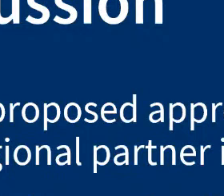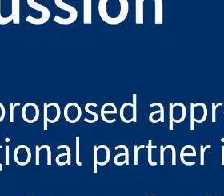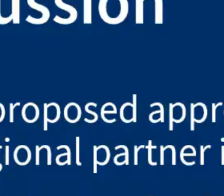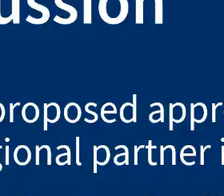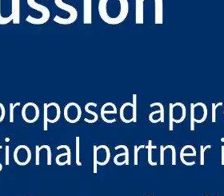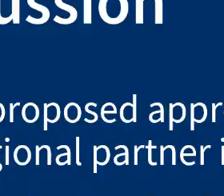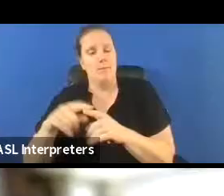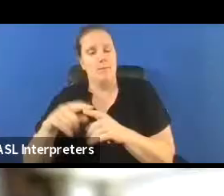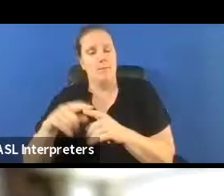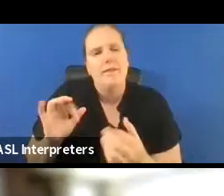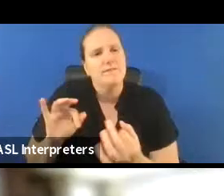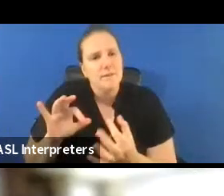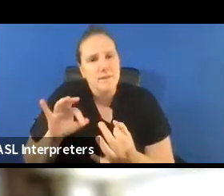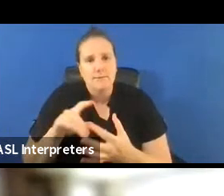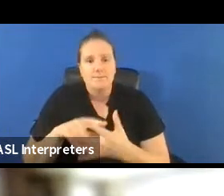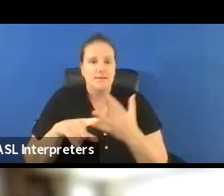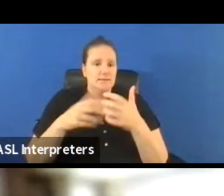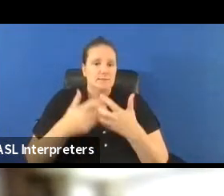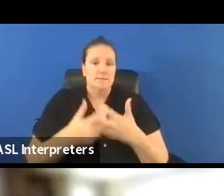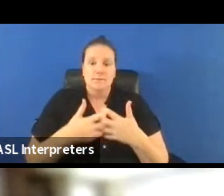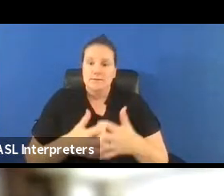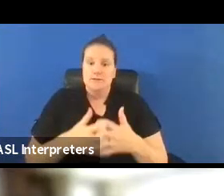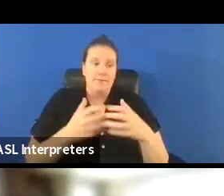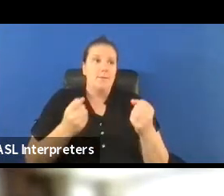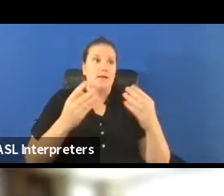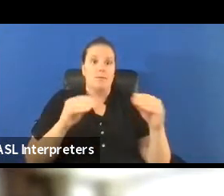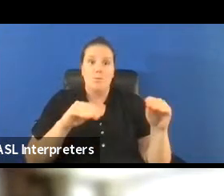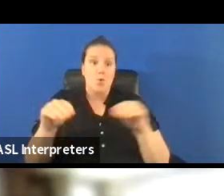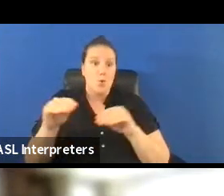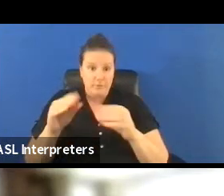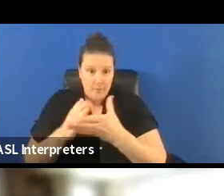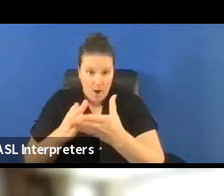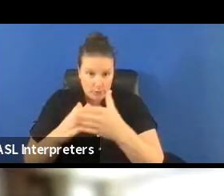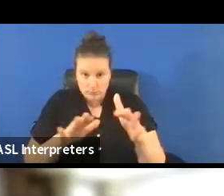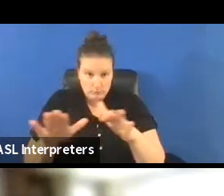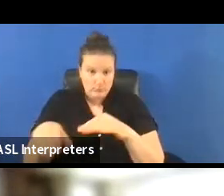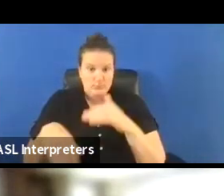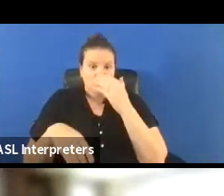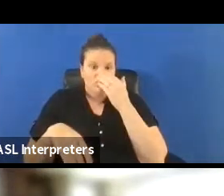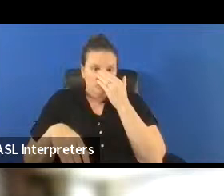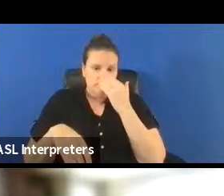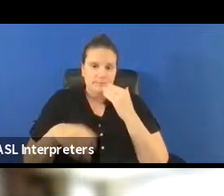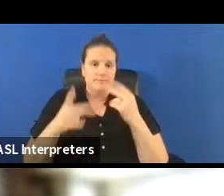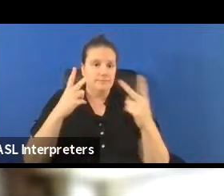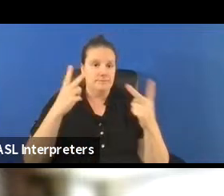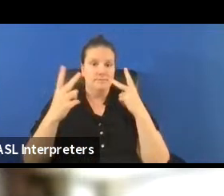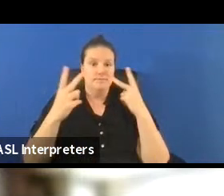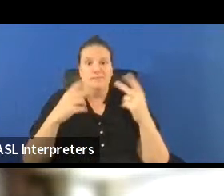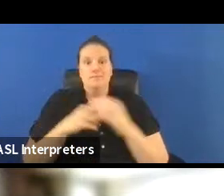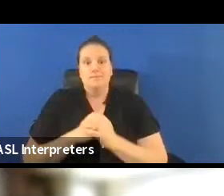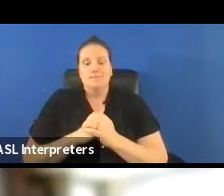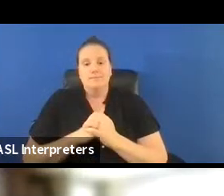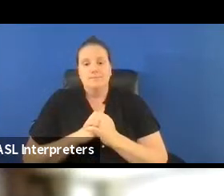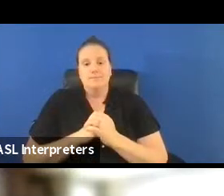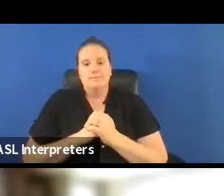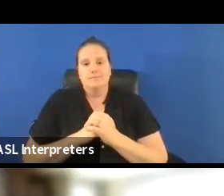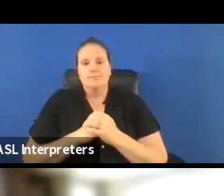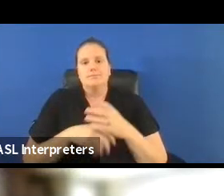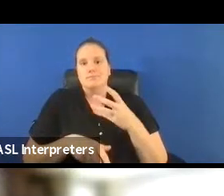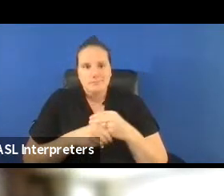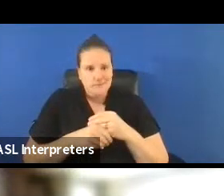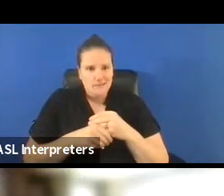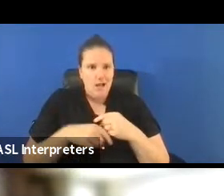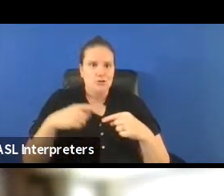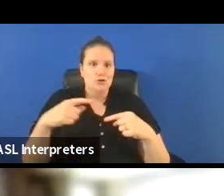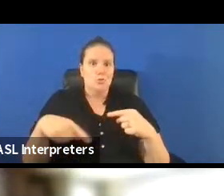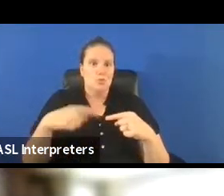This machine has many moving parts, and you're seeing we're attaching wheels as